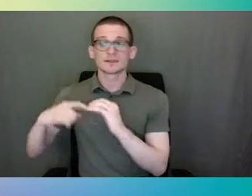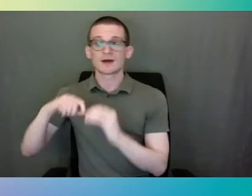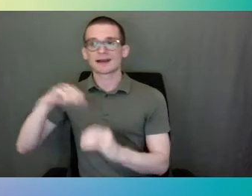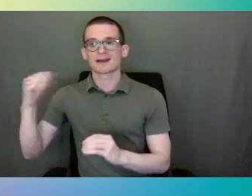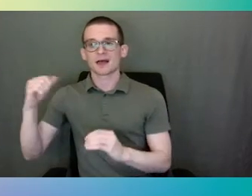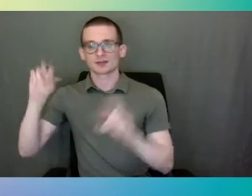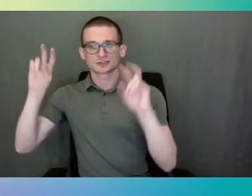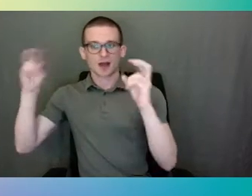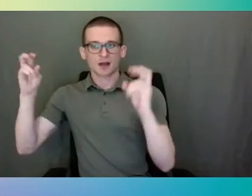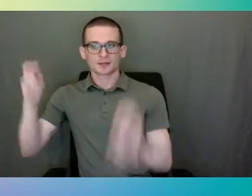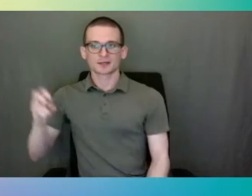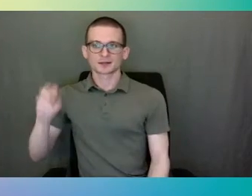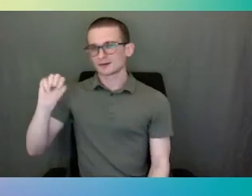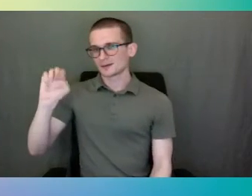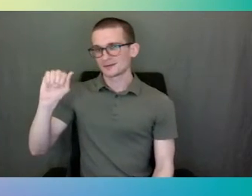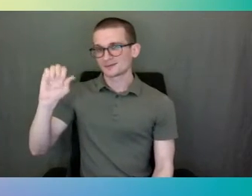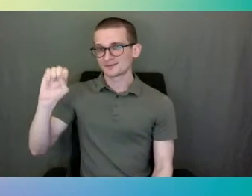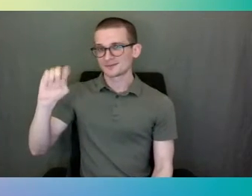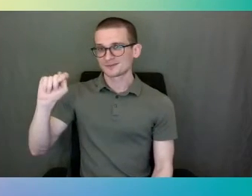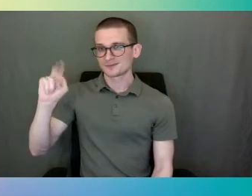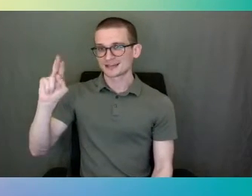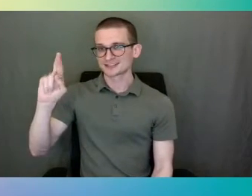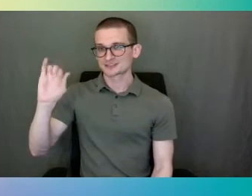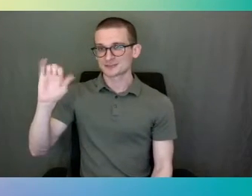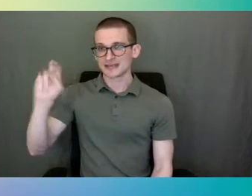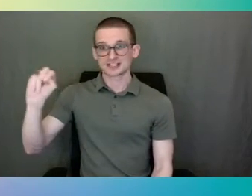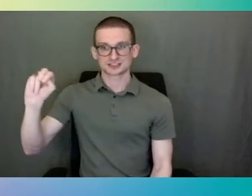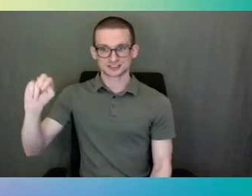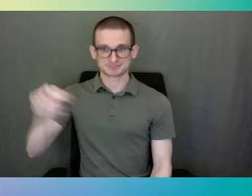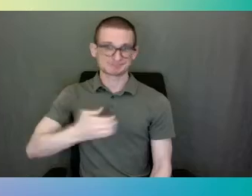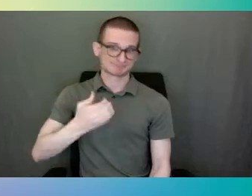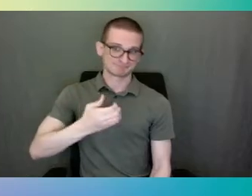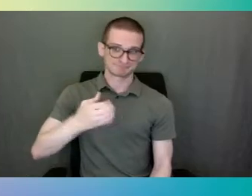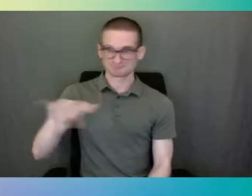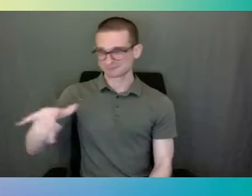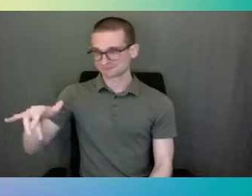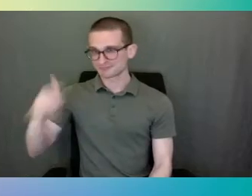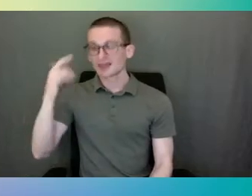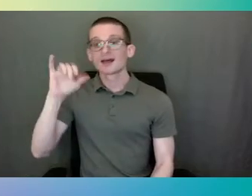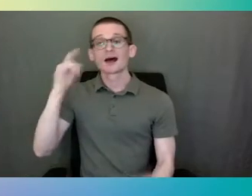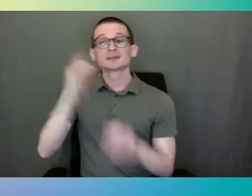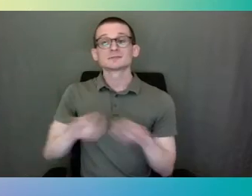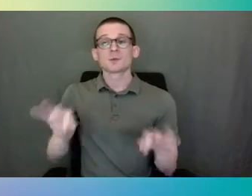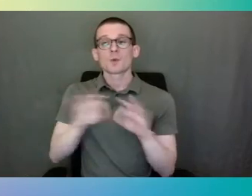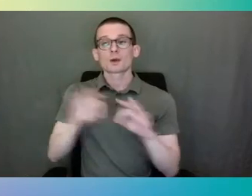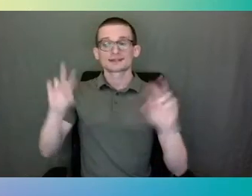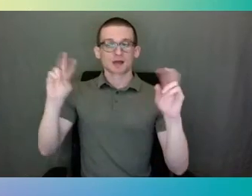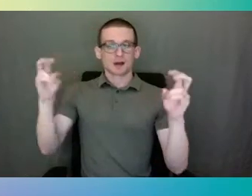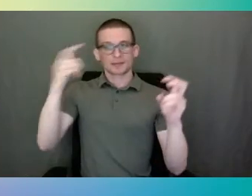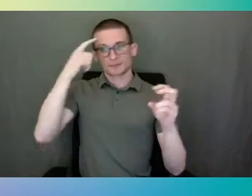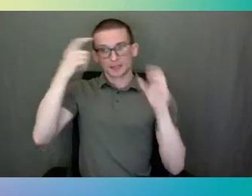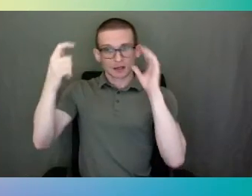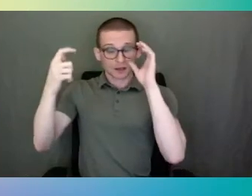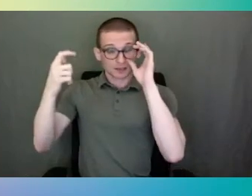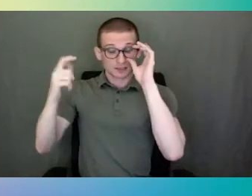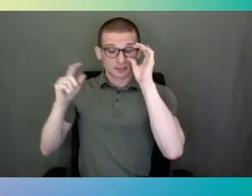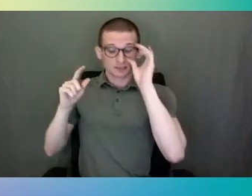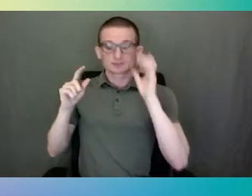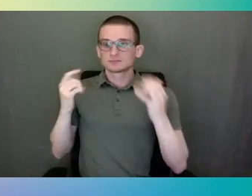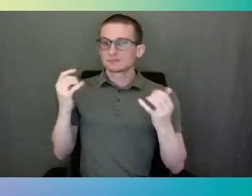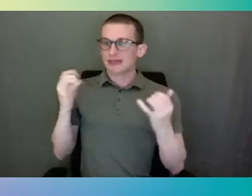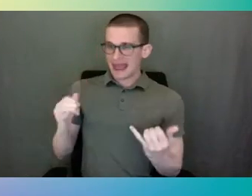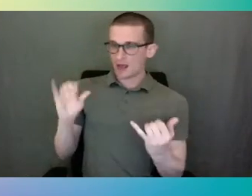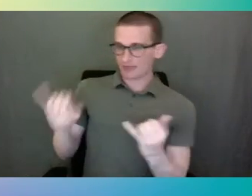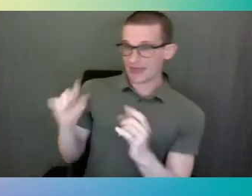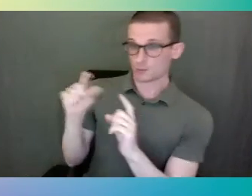And this is an important topic because at some point, the word that we see now as